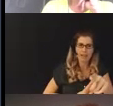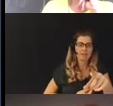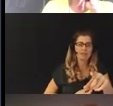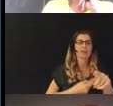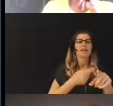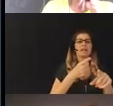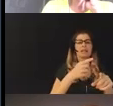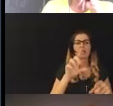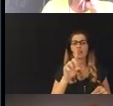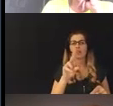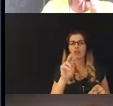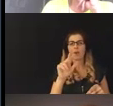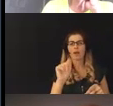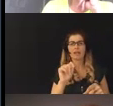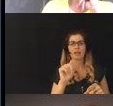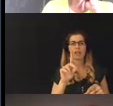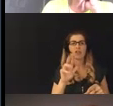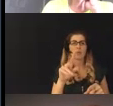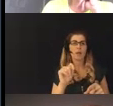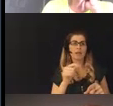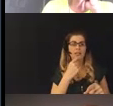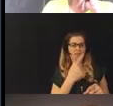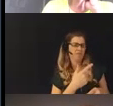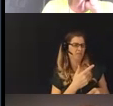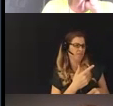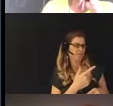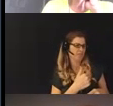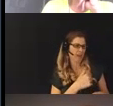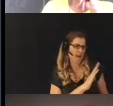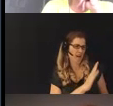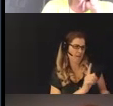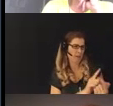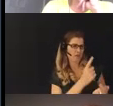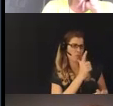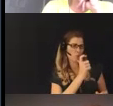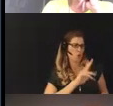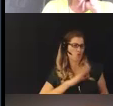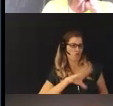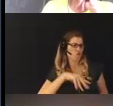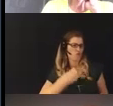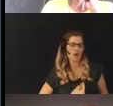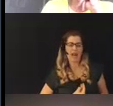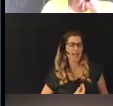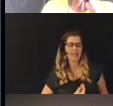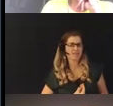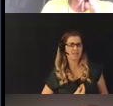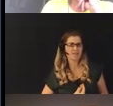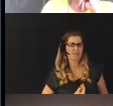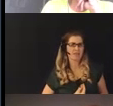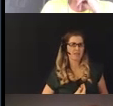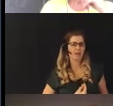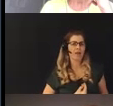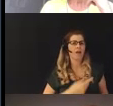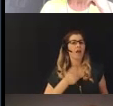Durante. Durante didn't believe that trans people were real. He'd never met someone who was trans before. Right? That led to a lot of empathy